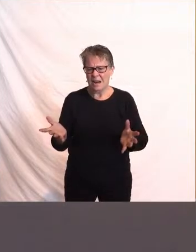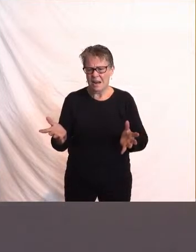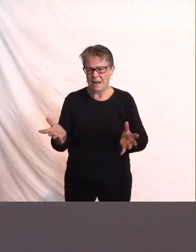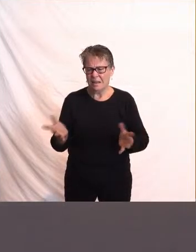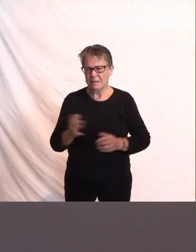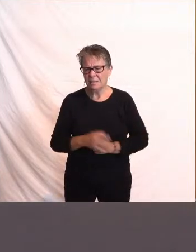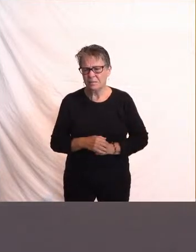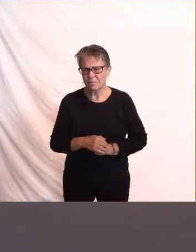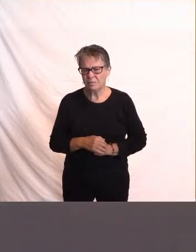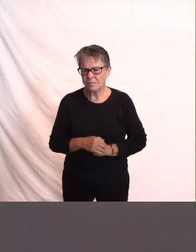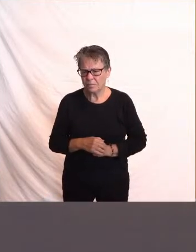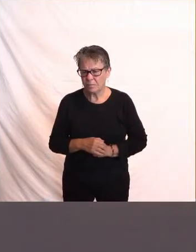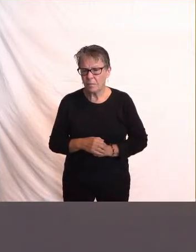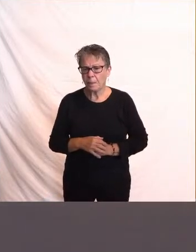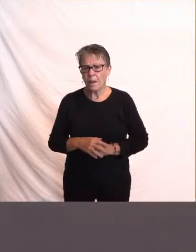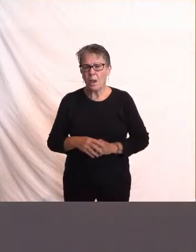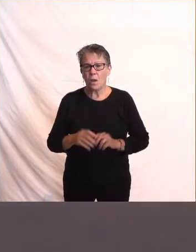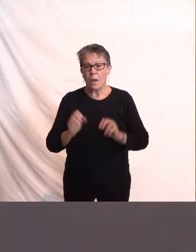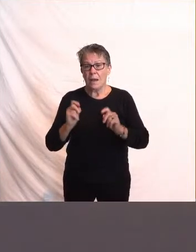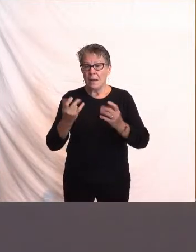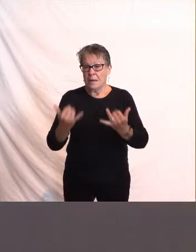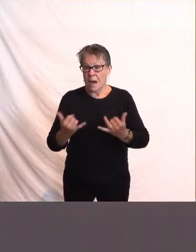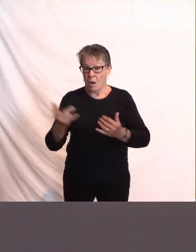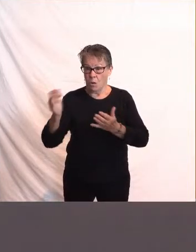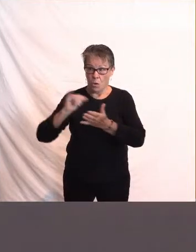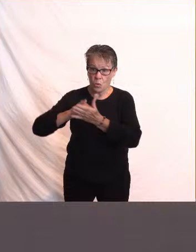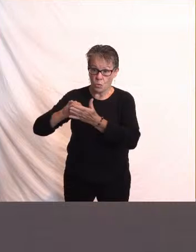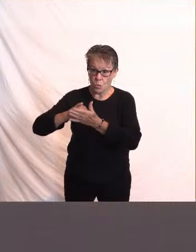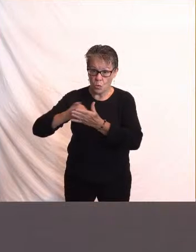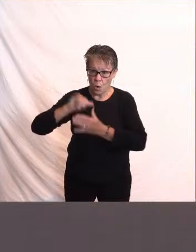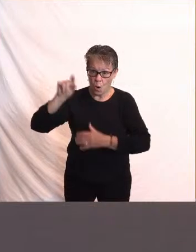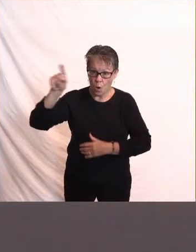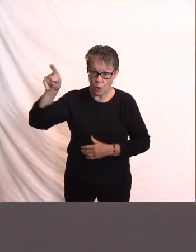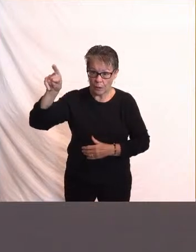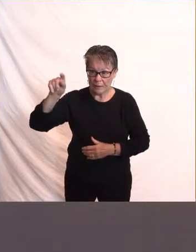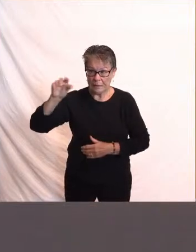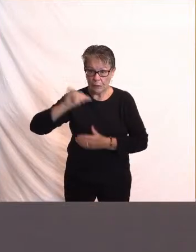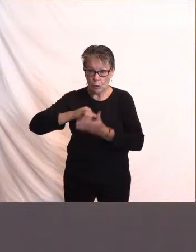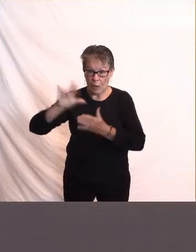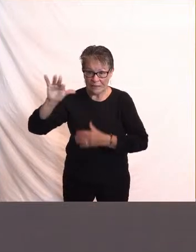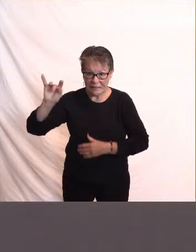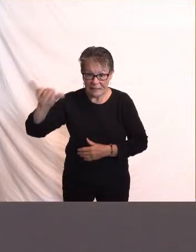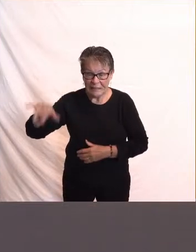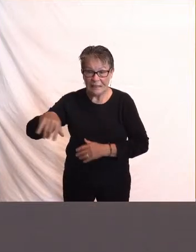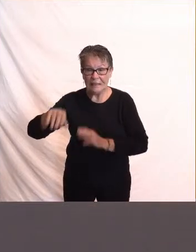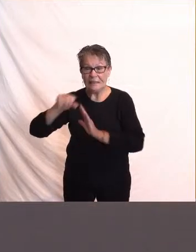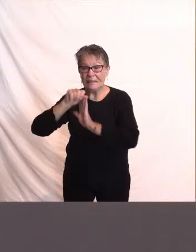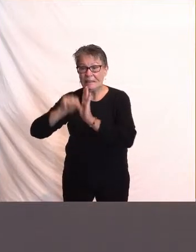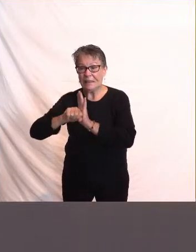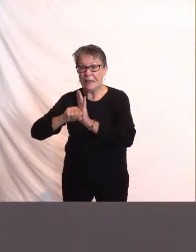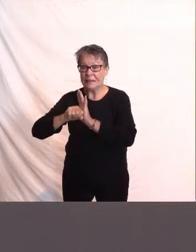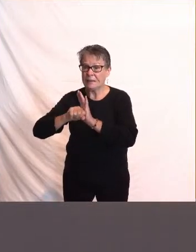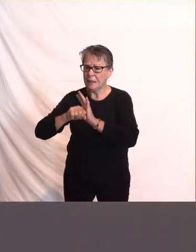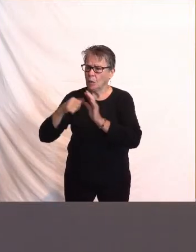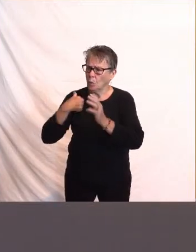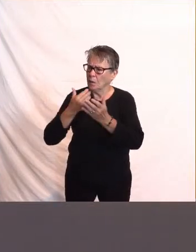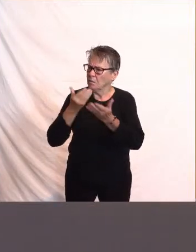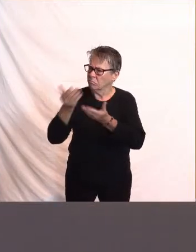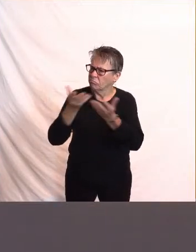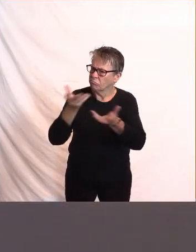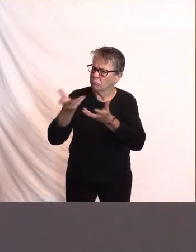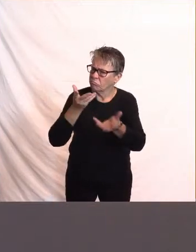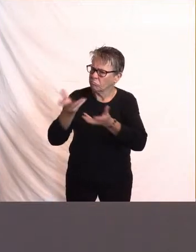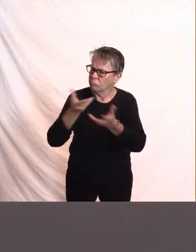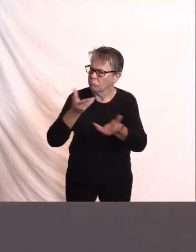working relationship with New York State, New York City, and we are in so